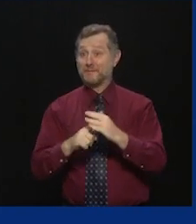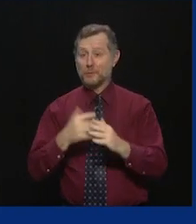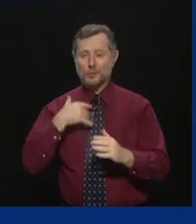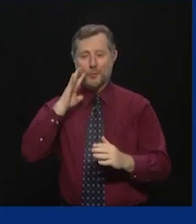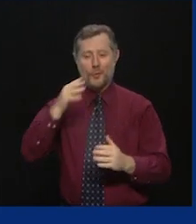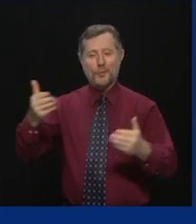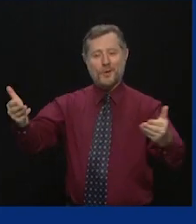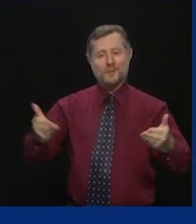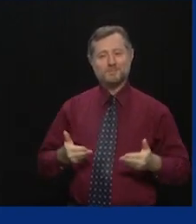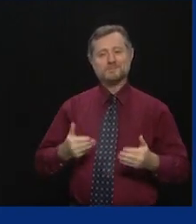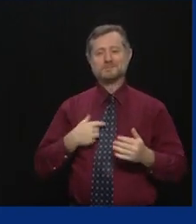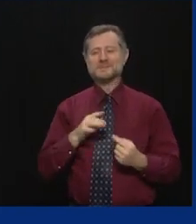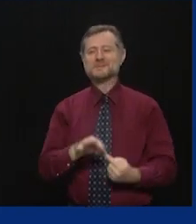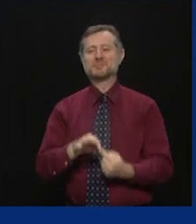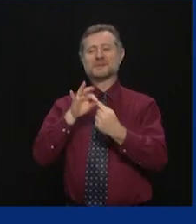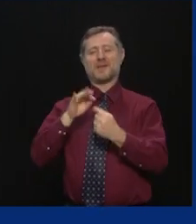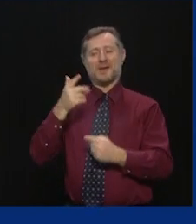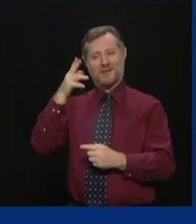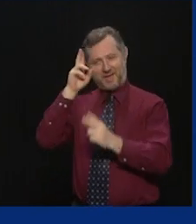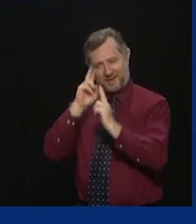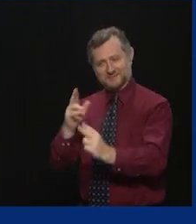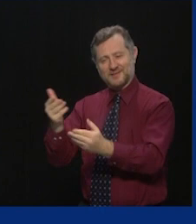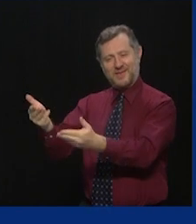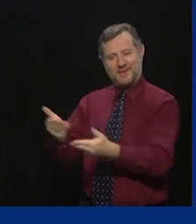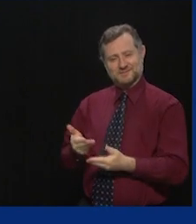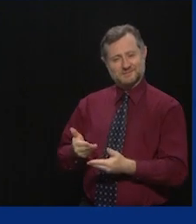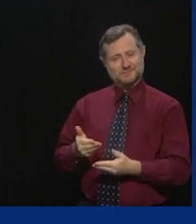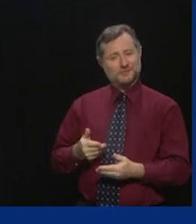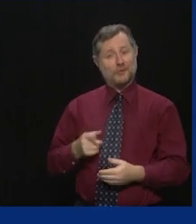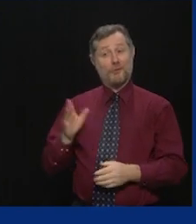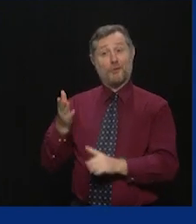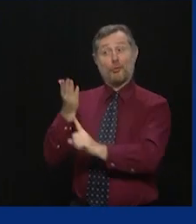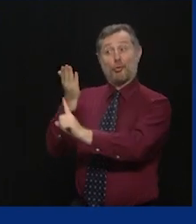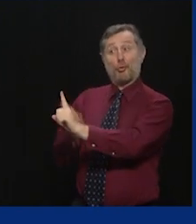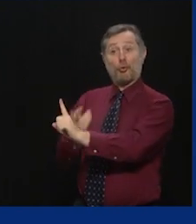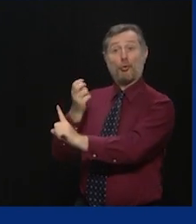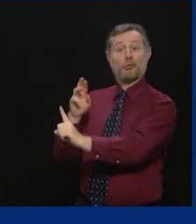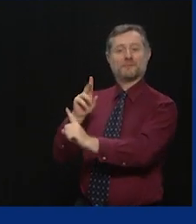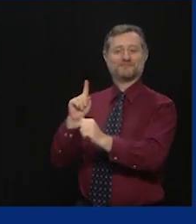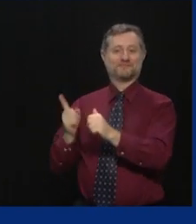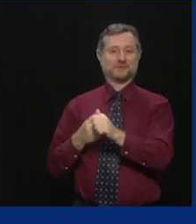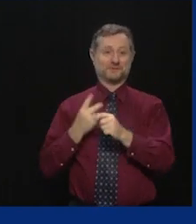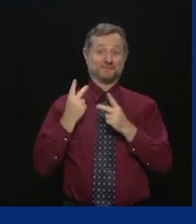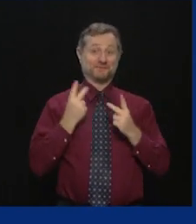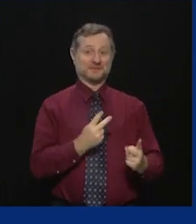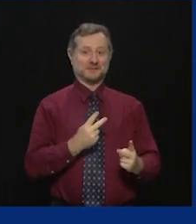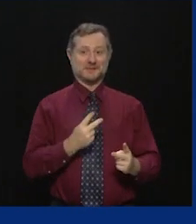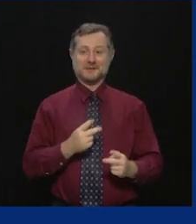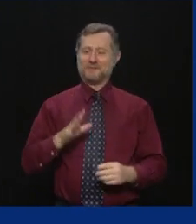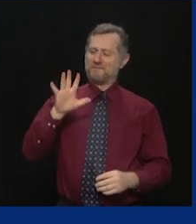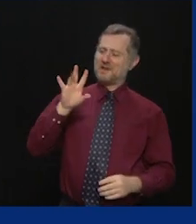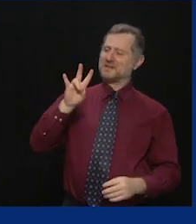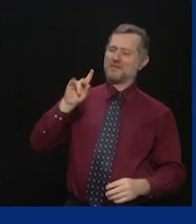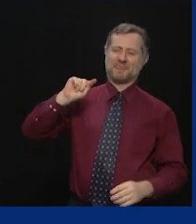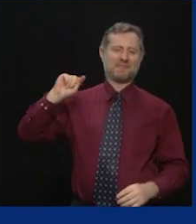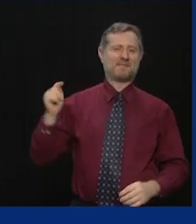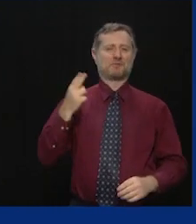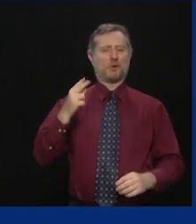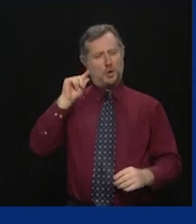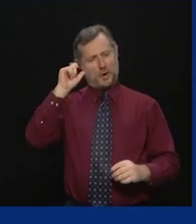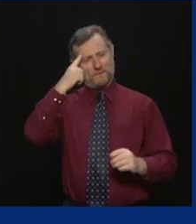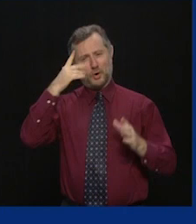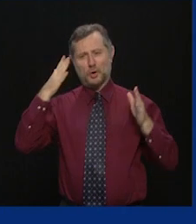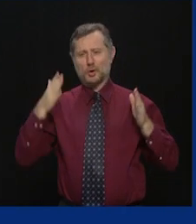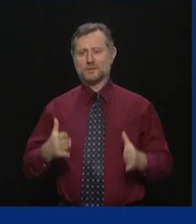guests that are here with us, making her first visit to Rochester as the 57th governor of the state of New York, Governor Kathy Hochul. Great to have